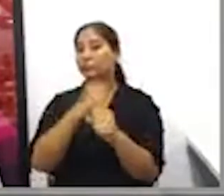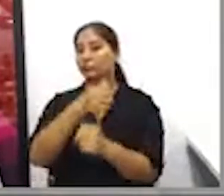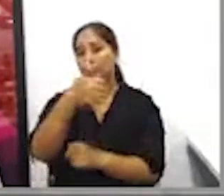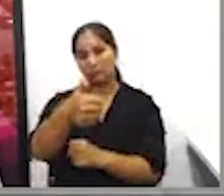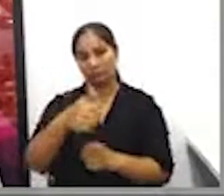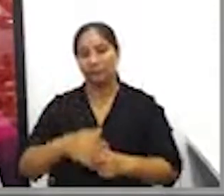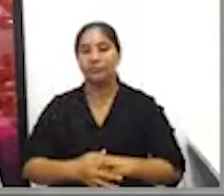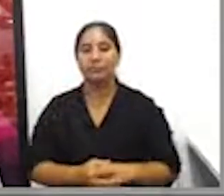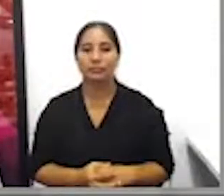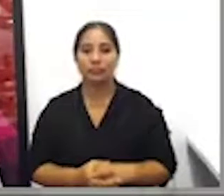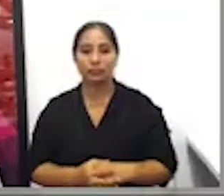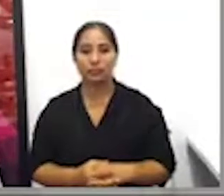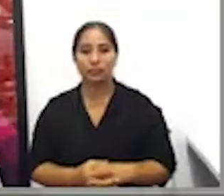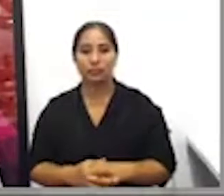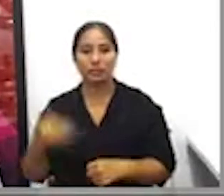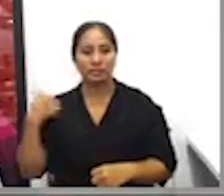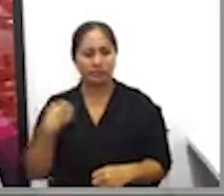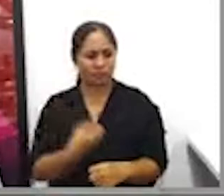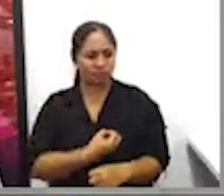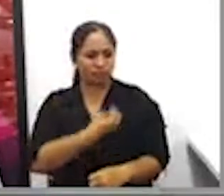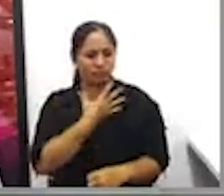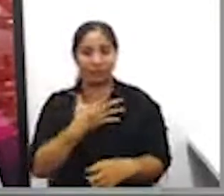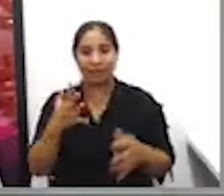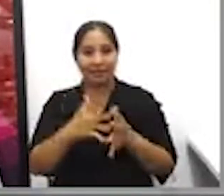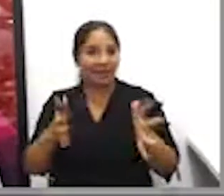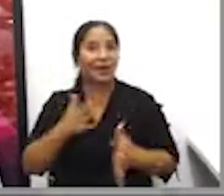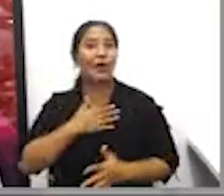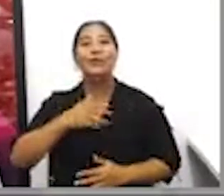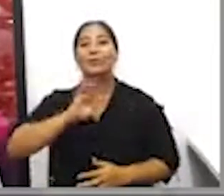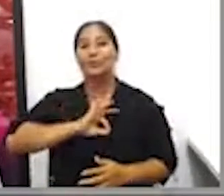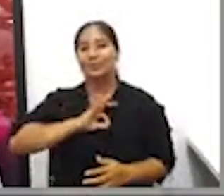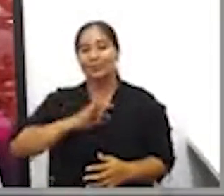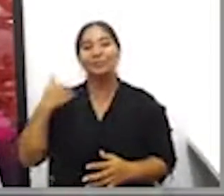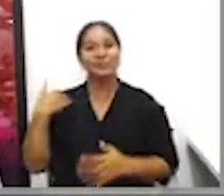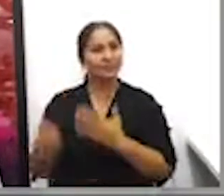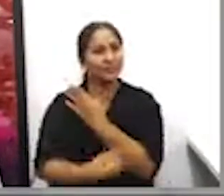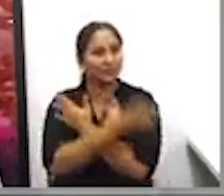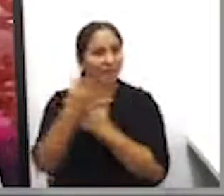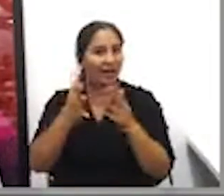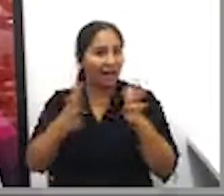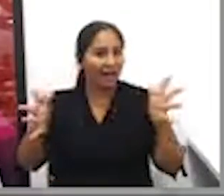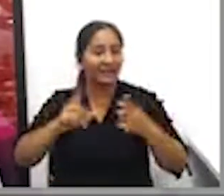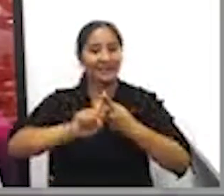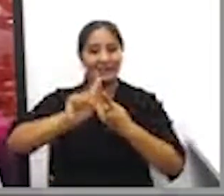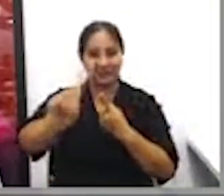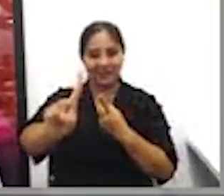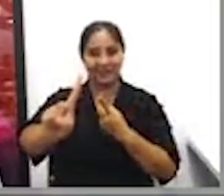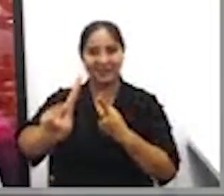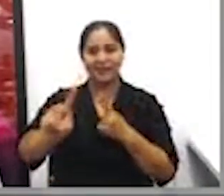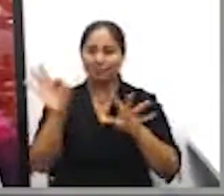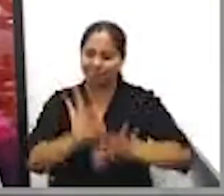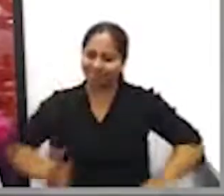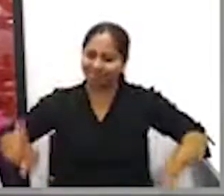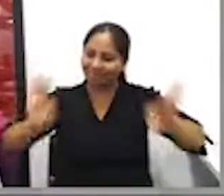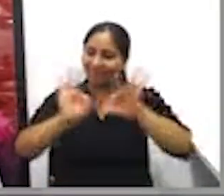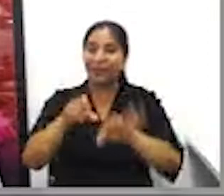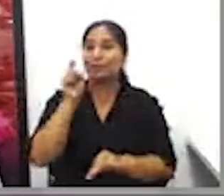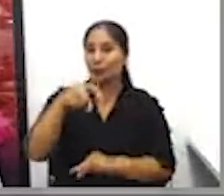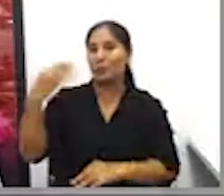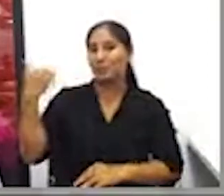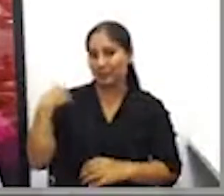say it's many things. It's holding your government accountable, but it's also being an active